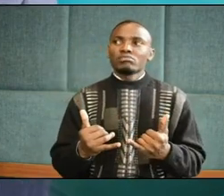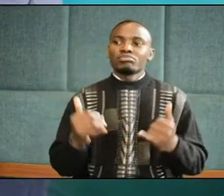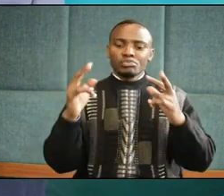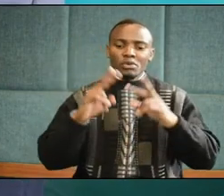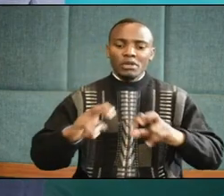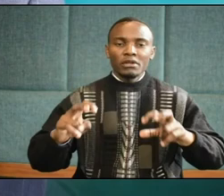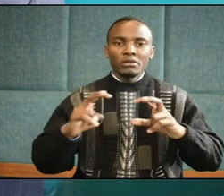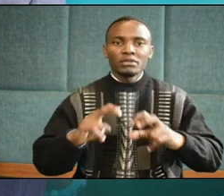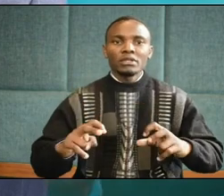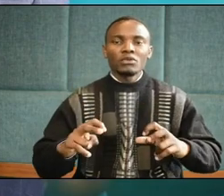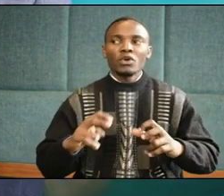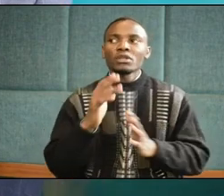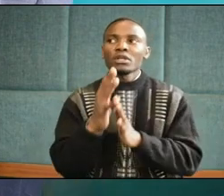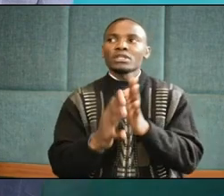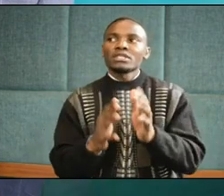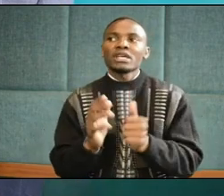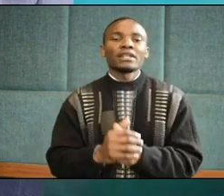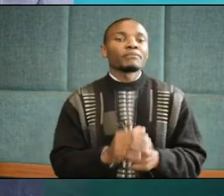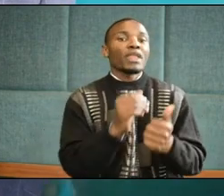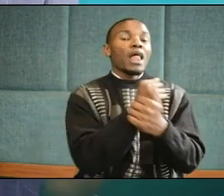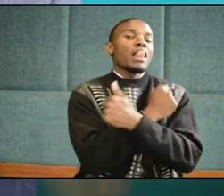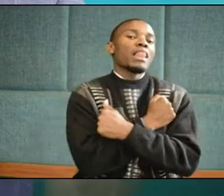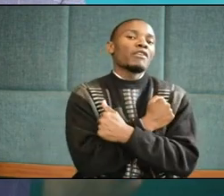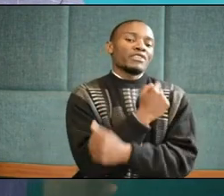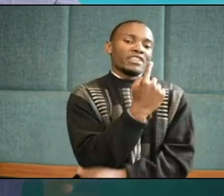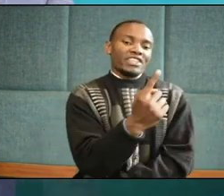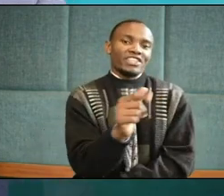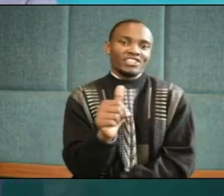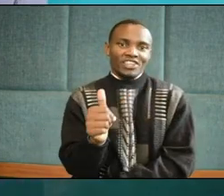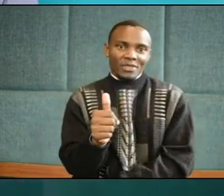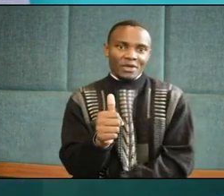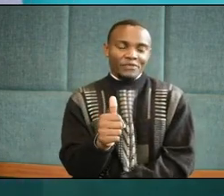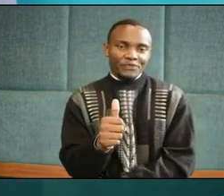mark, loving one